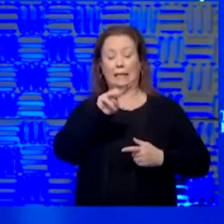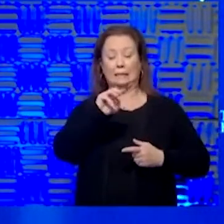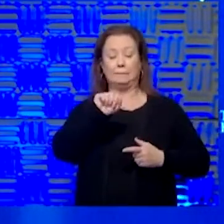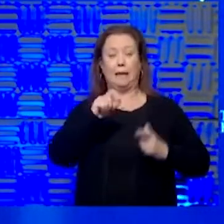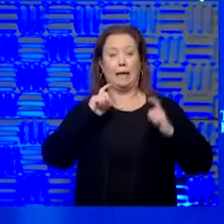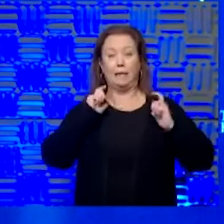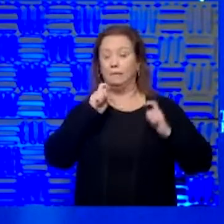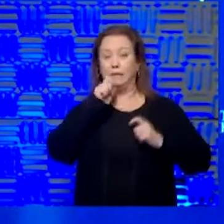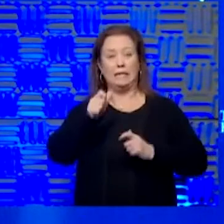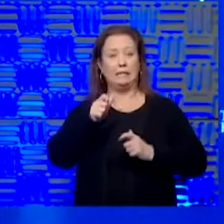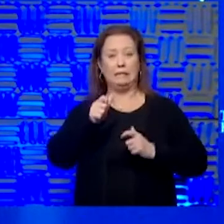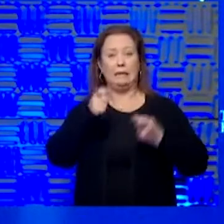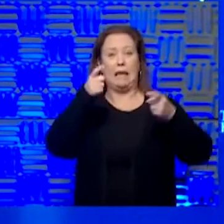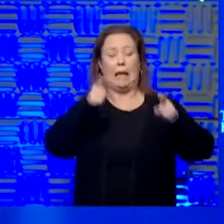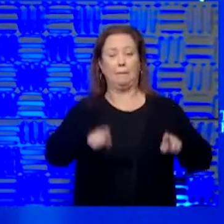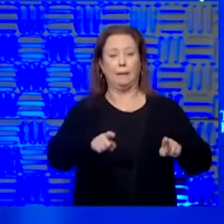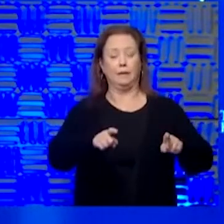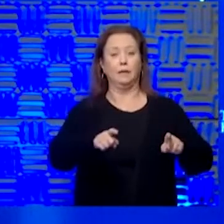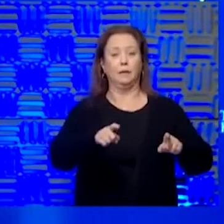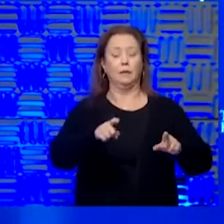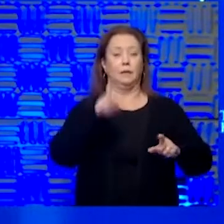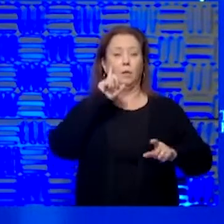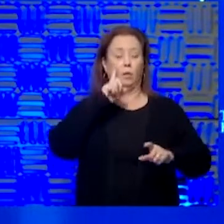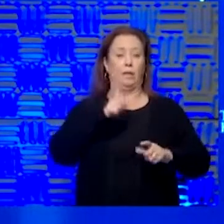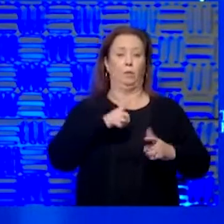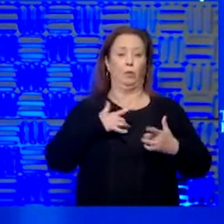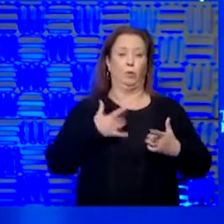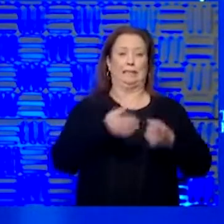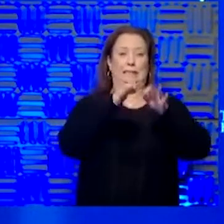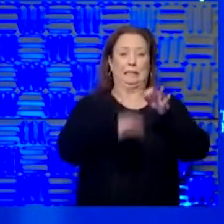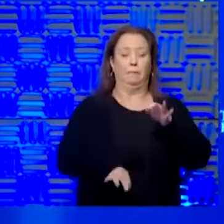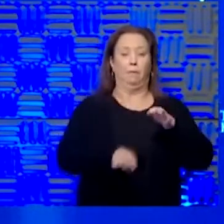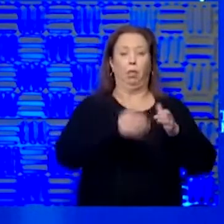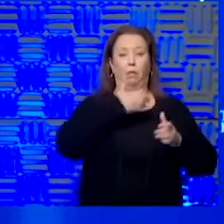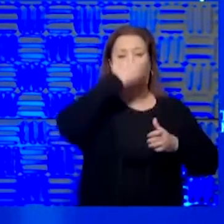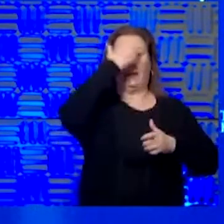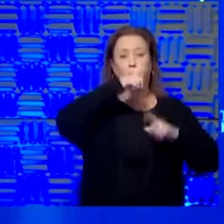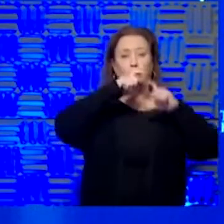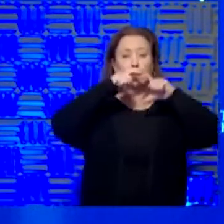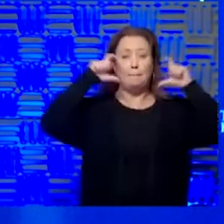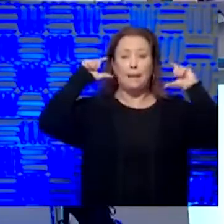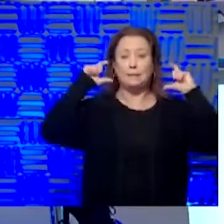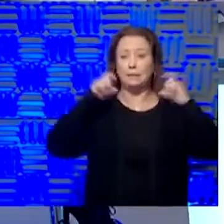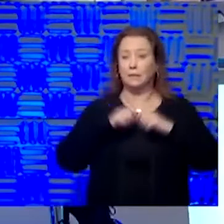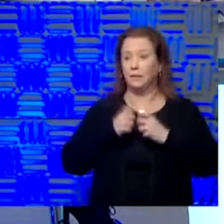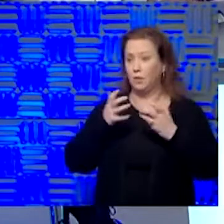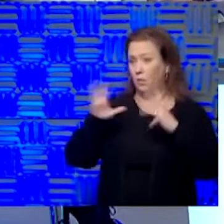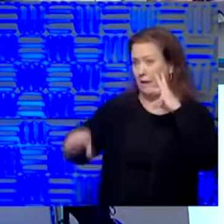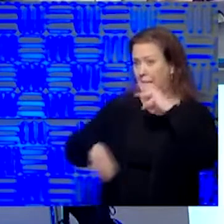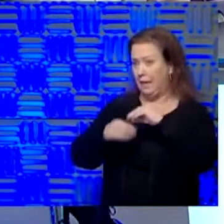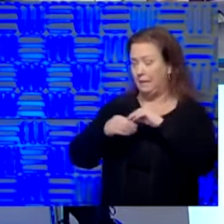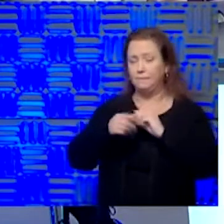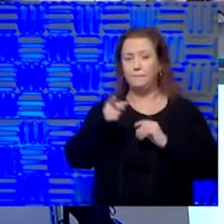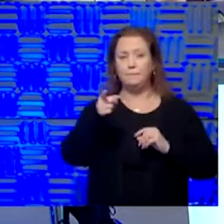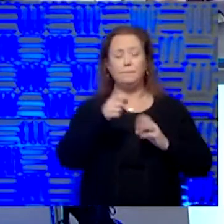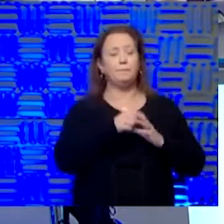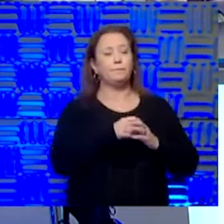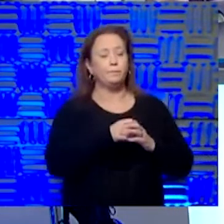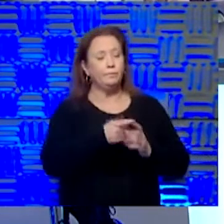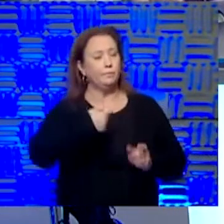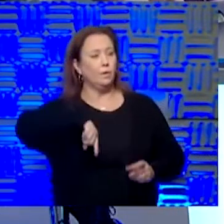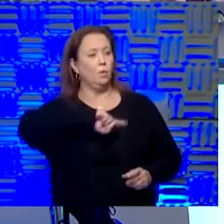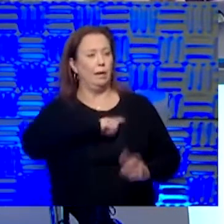that. It didn't occur when they went to standard droplet, which is gown, glove, mask, face shield. Dana, anything else about that? Yeah, no, I mean, I think that